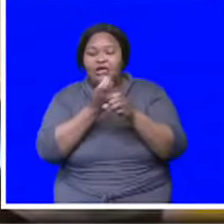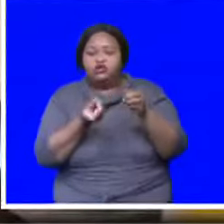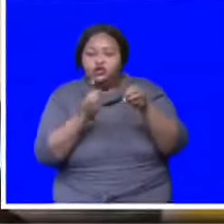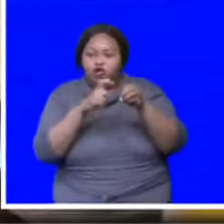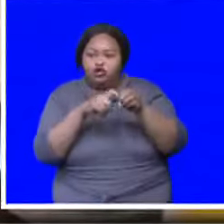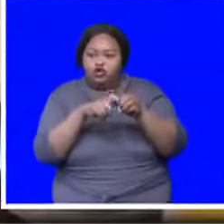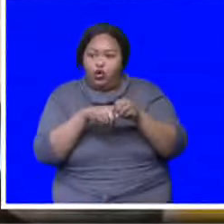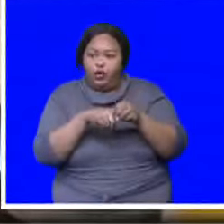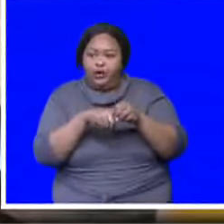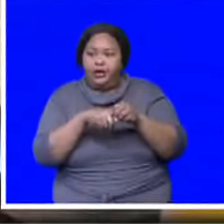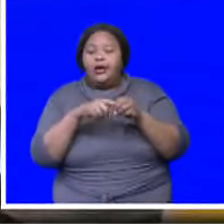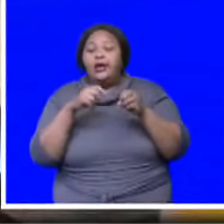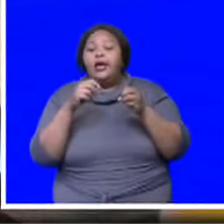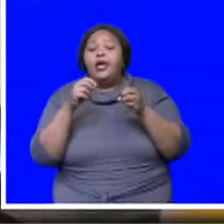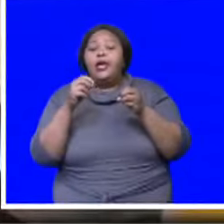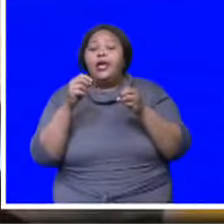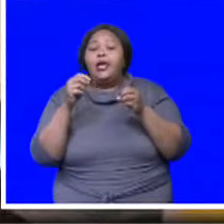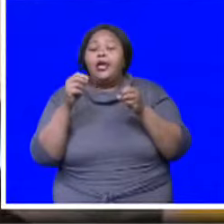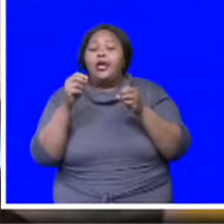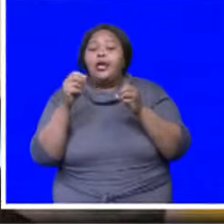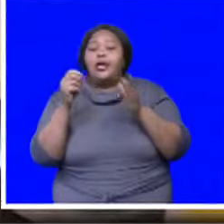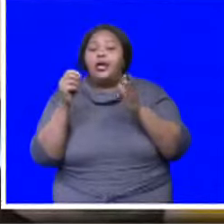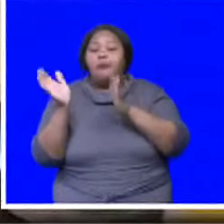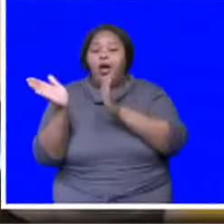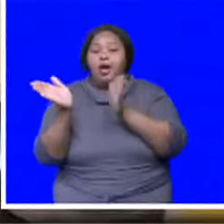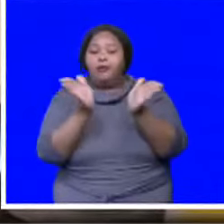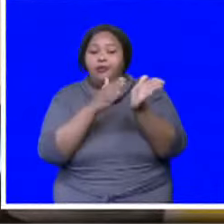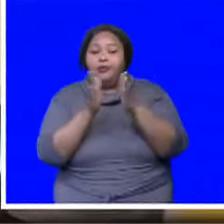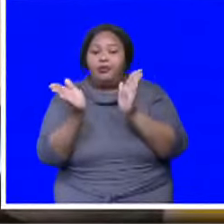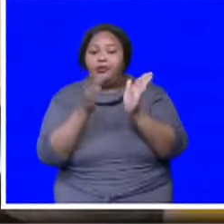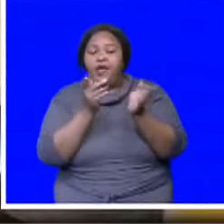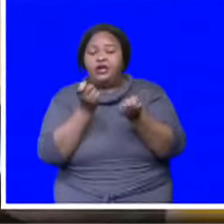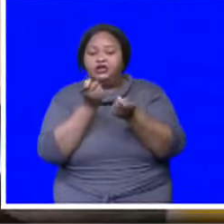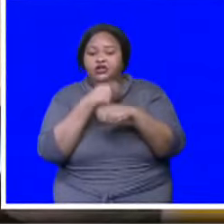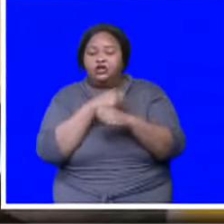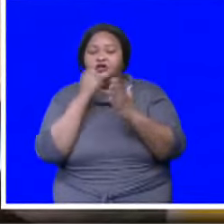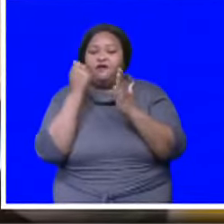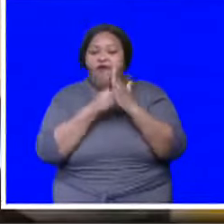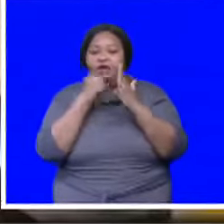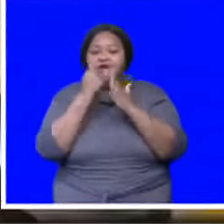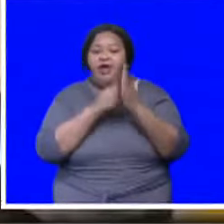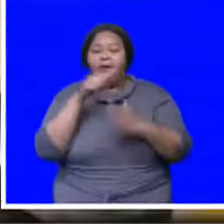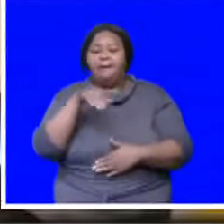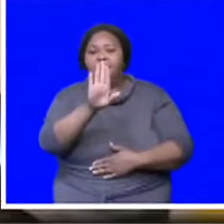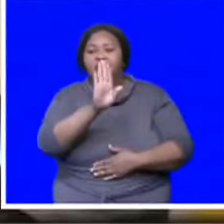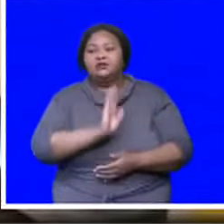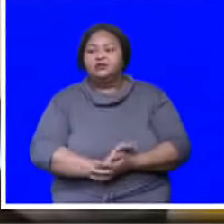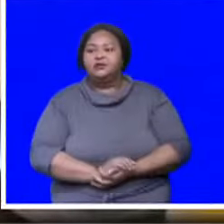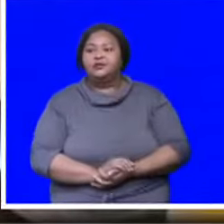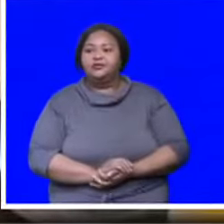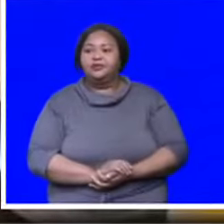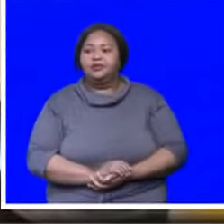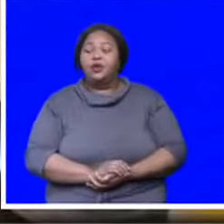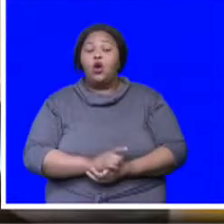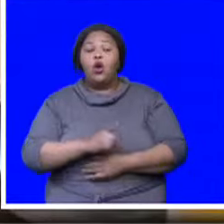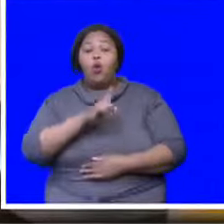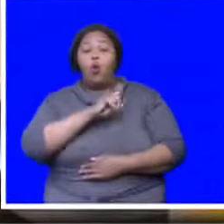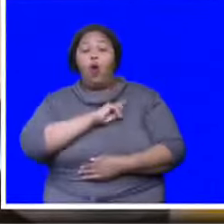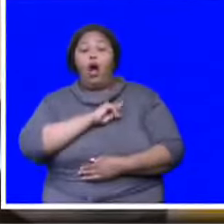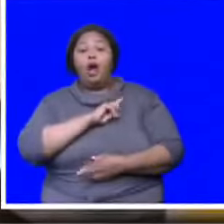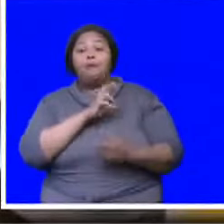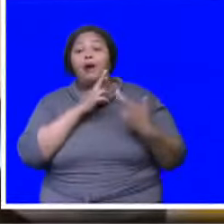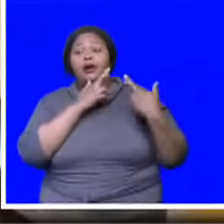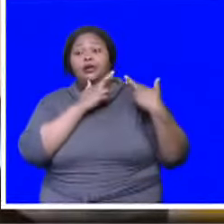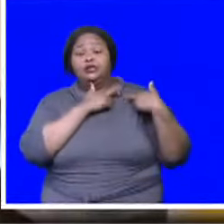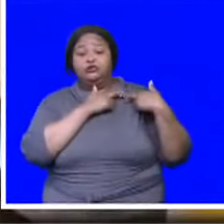in addressing the issues of climate change, because they are the ones that needs to be prepared. They are the ones who